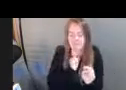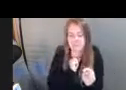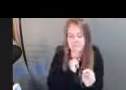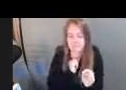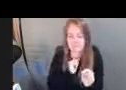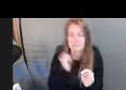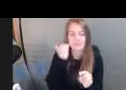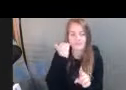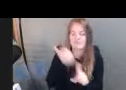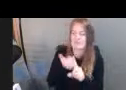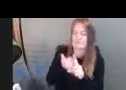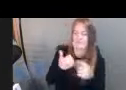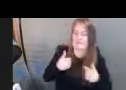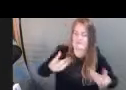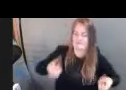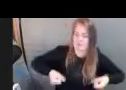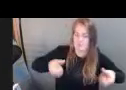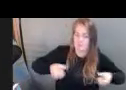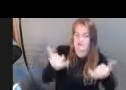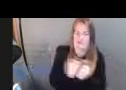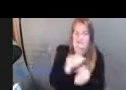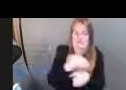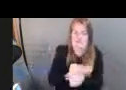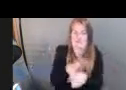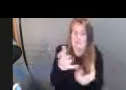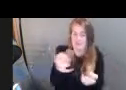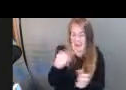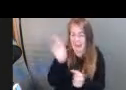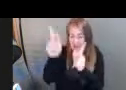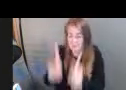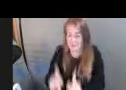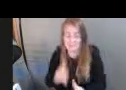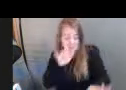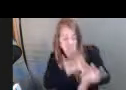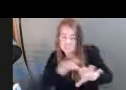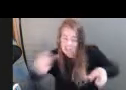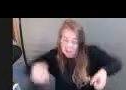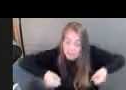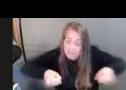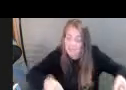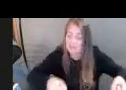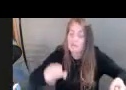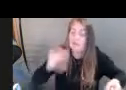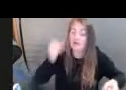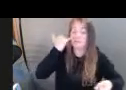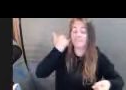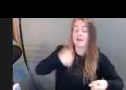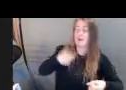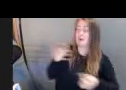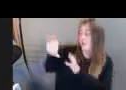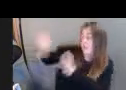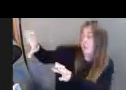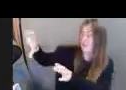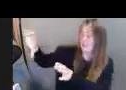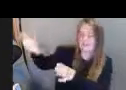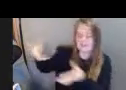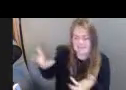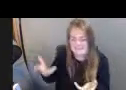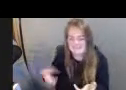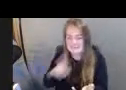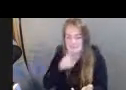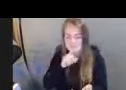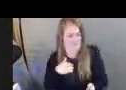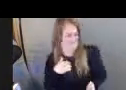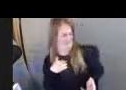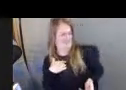weren't a wheelchair user, especially now with COVID, would you run up and just touch someone? Or if I were to run up and grab your shoulders, I'm pretty sure you would think I was